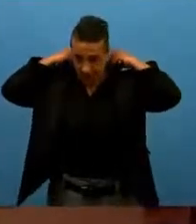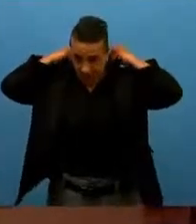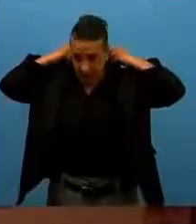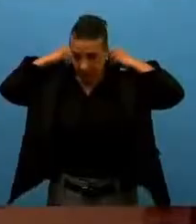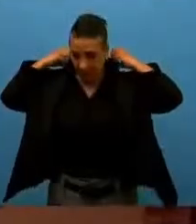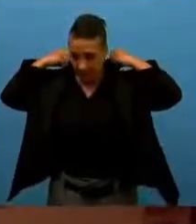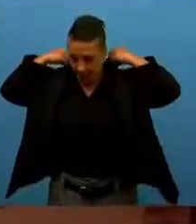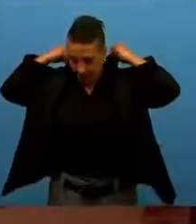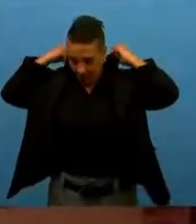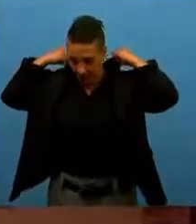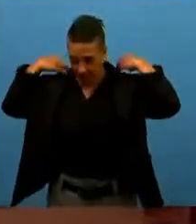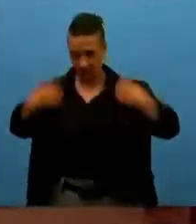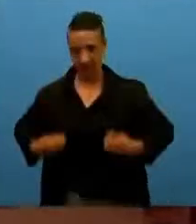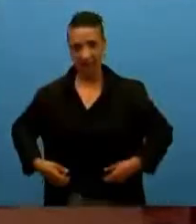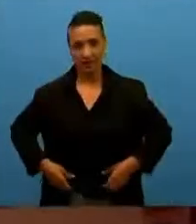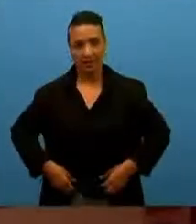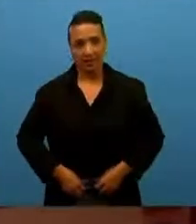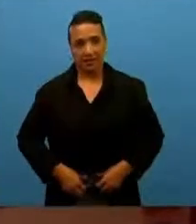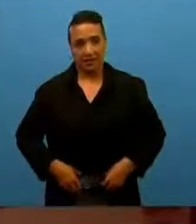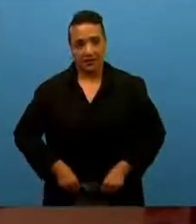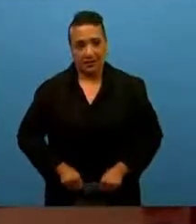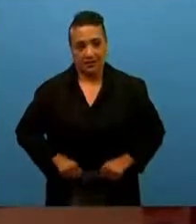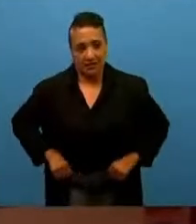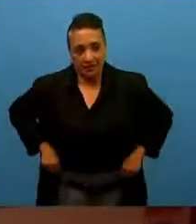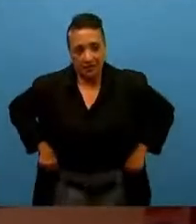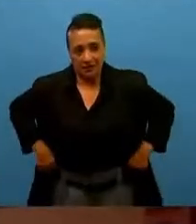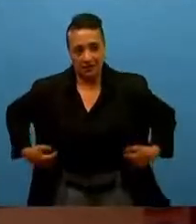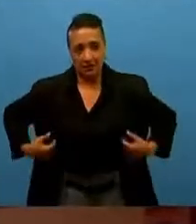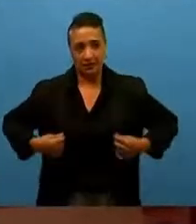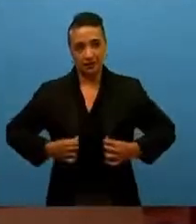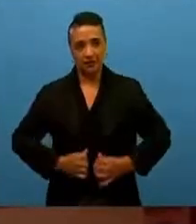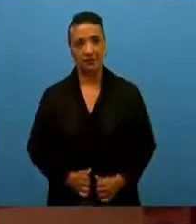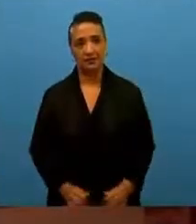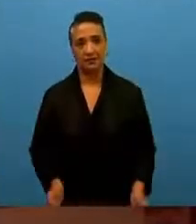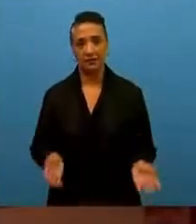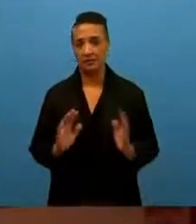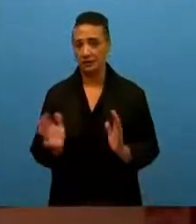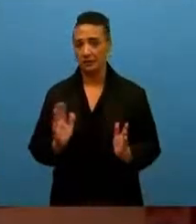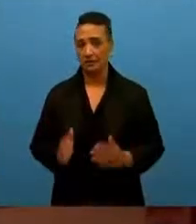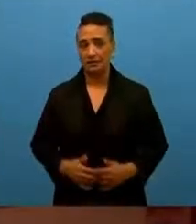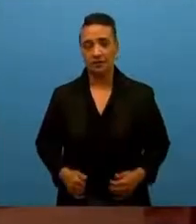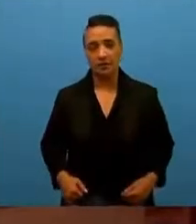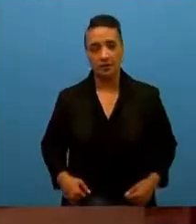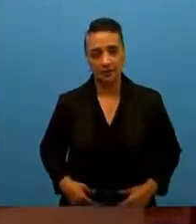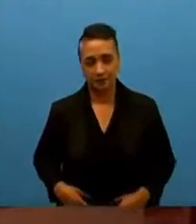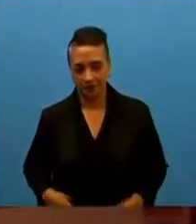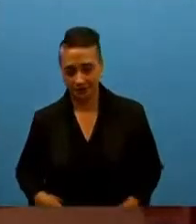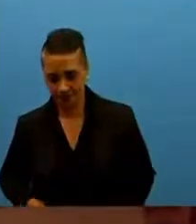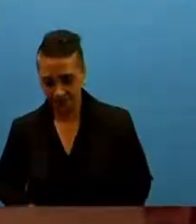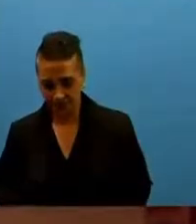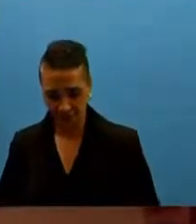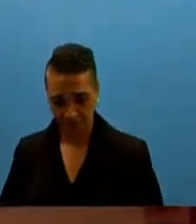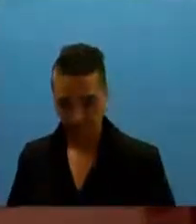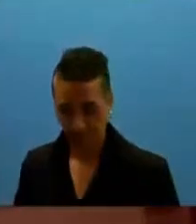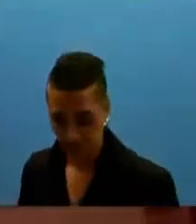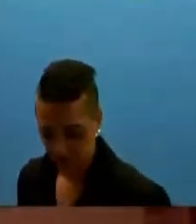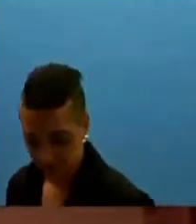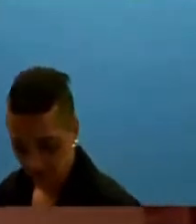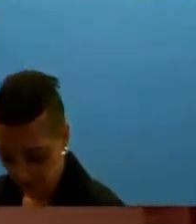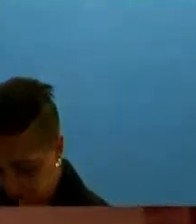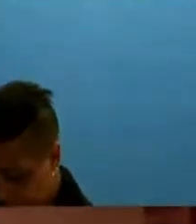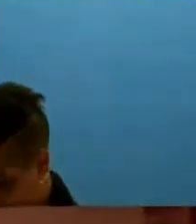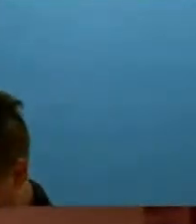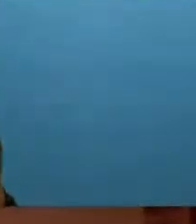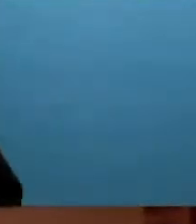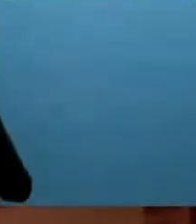français. 1, 2, 3, test, 1, 2, 3, test. Ceci est un test pour le captioning français. 1, 2, 3, test, 1, 2, 3, test. Ceci est un test pour le captioning